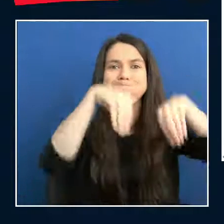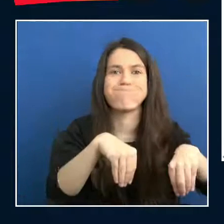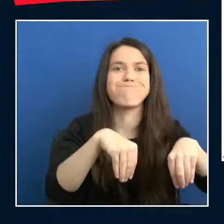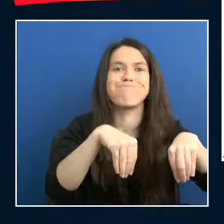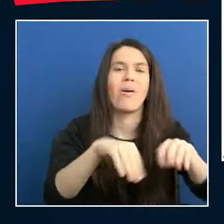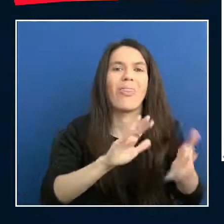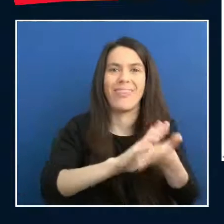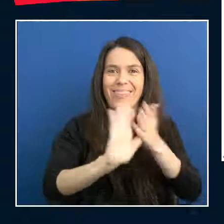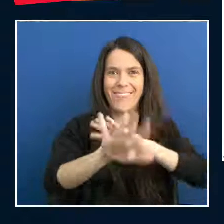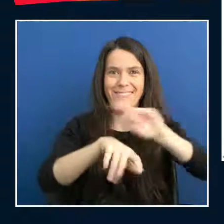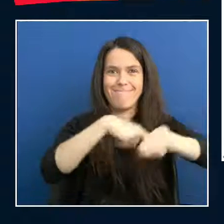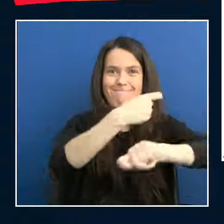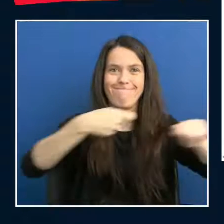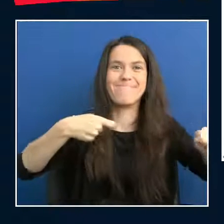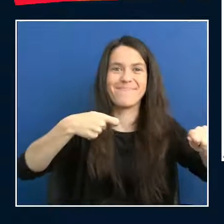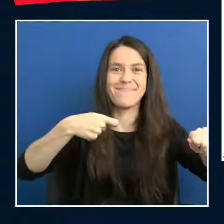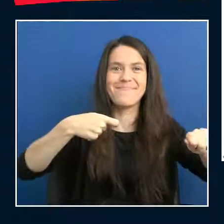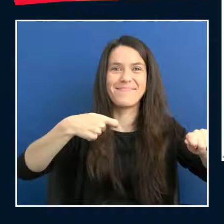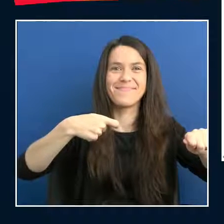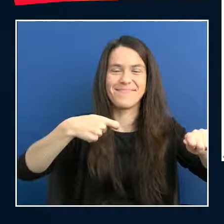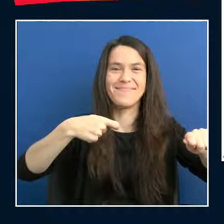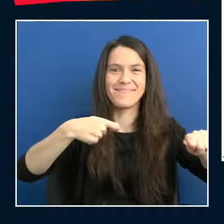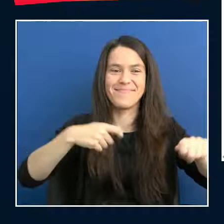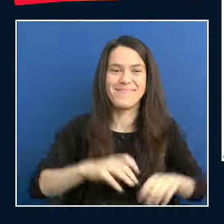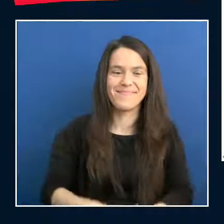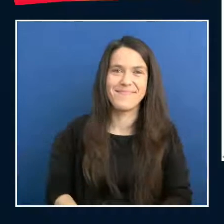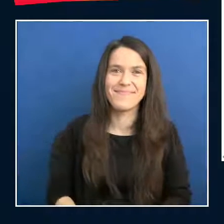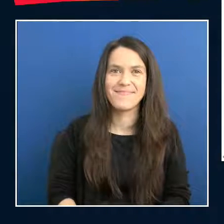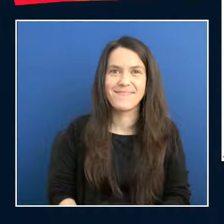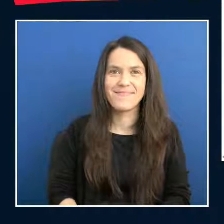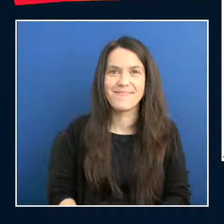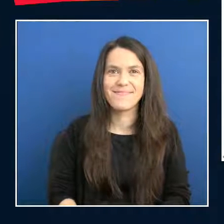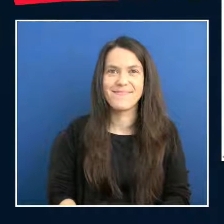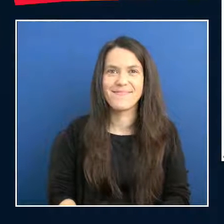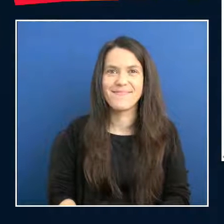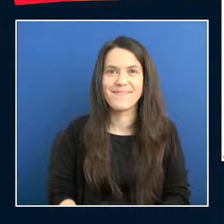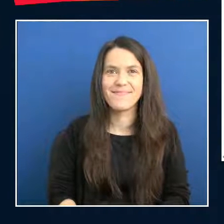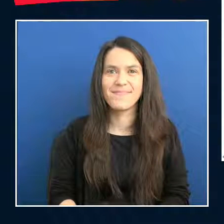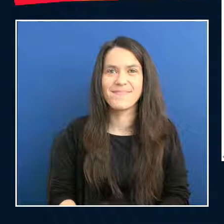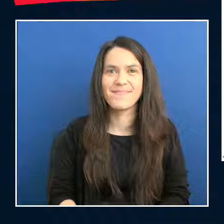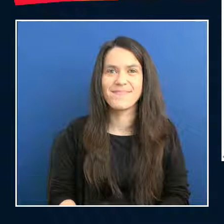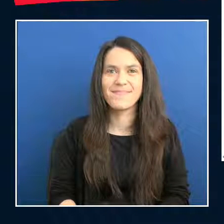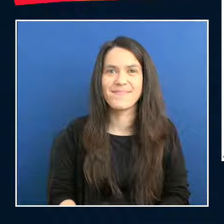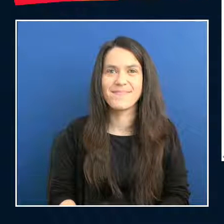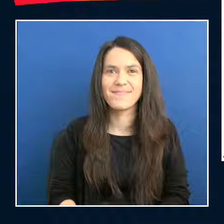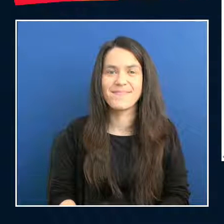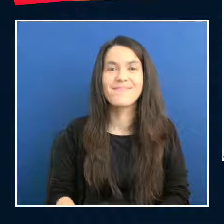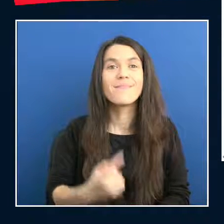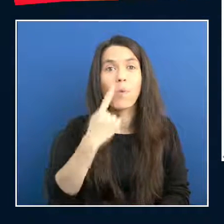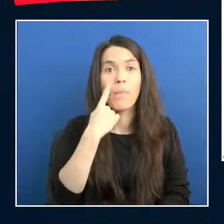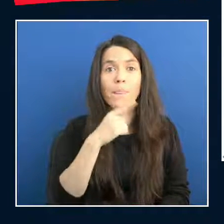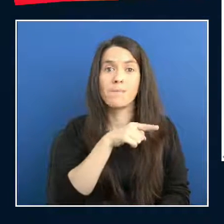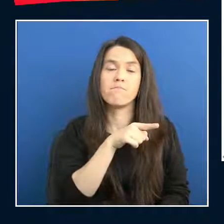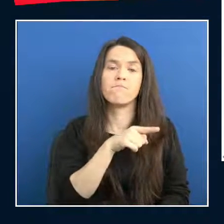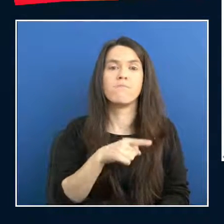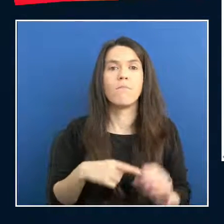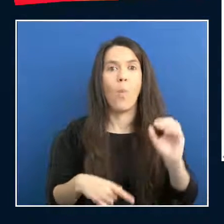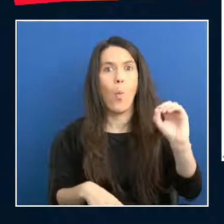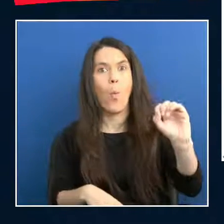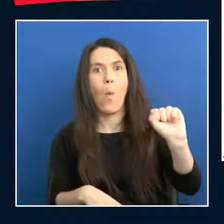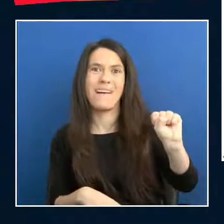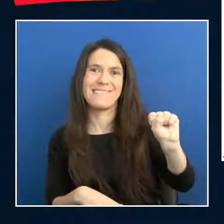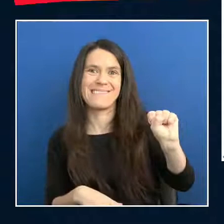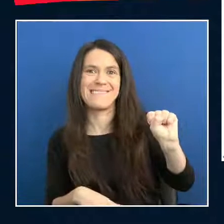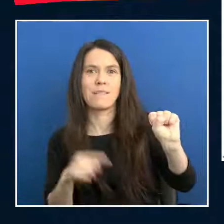can get rid of all the guest OSs like this. And that's where we can that's very much where we